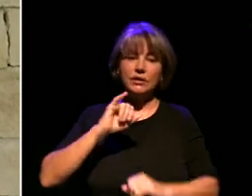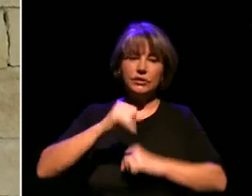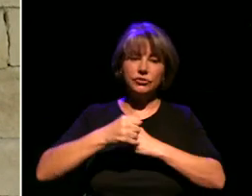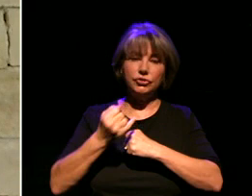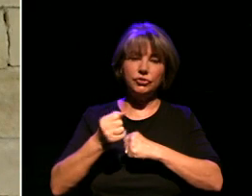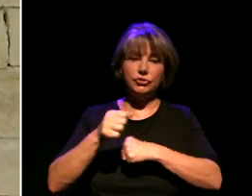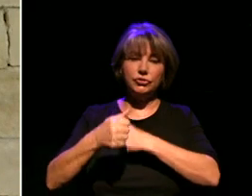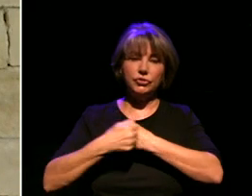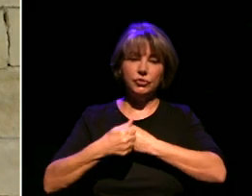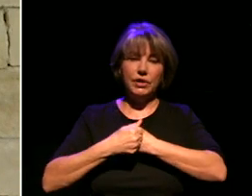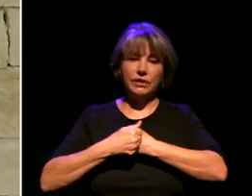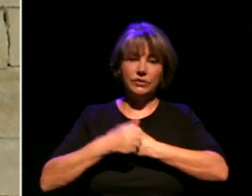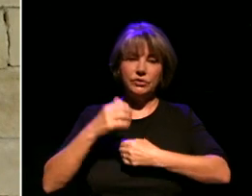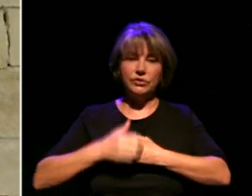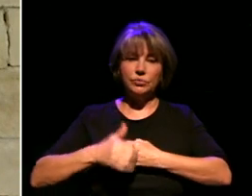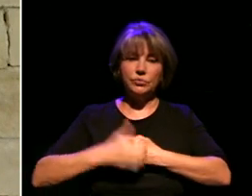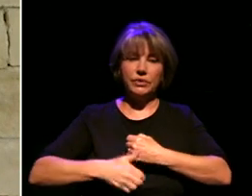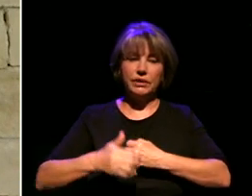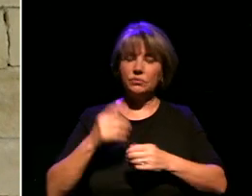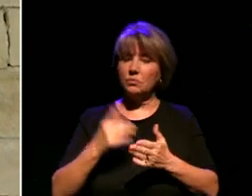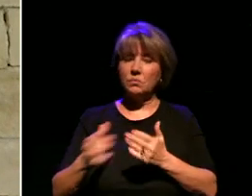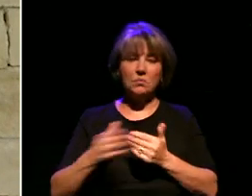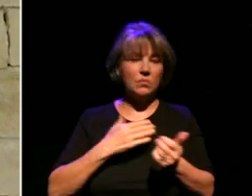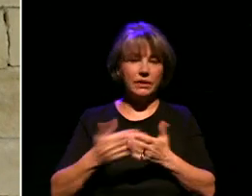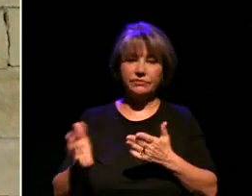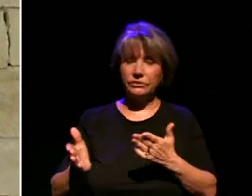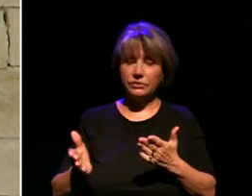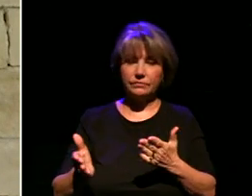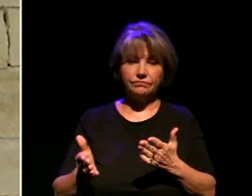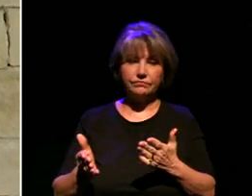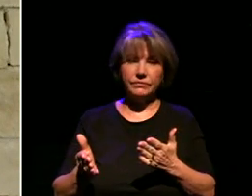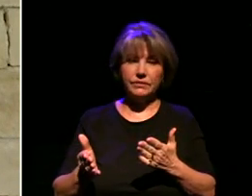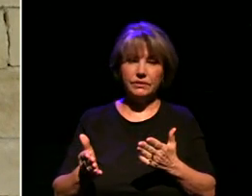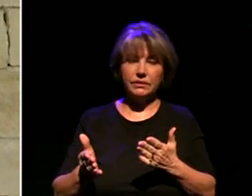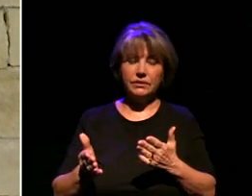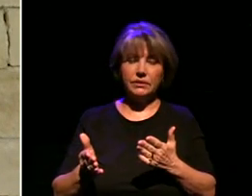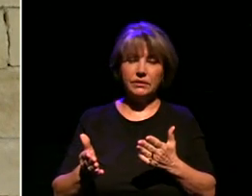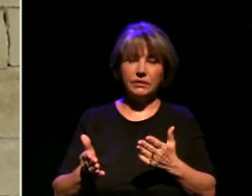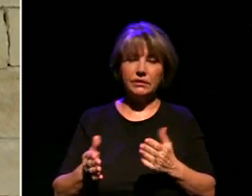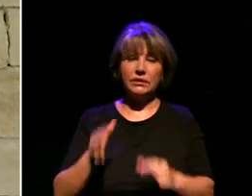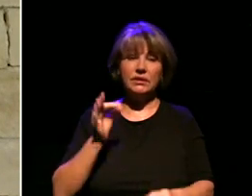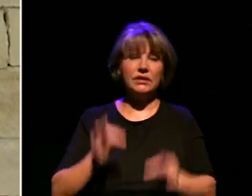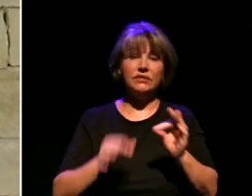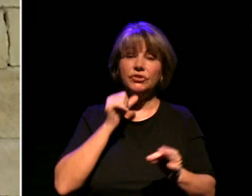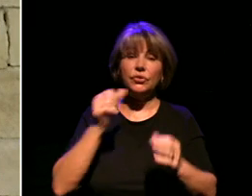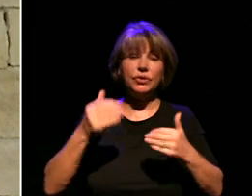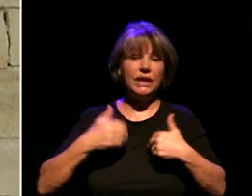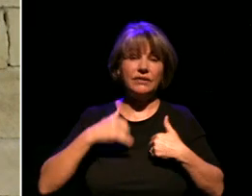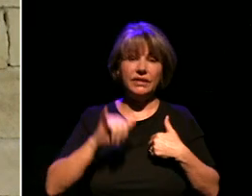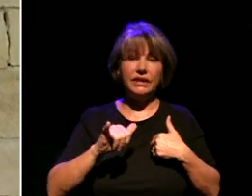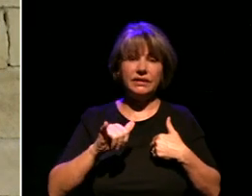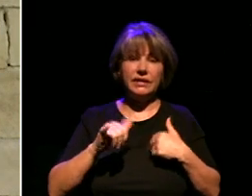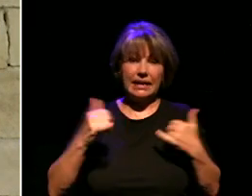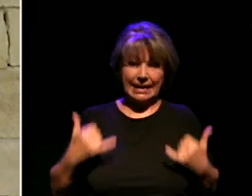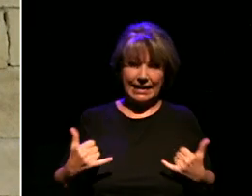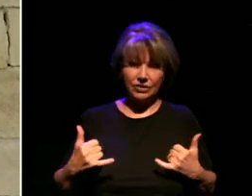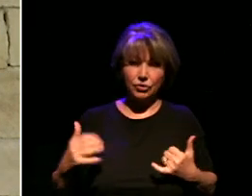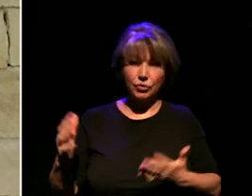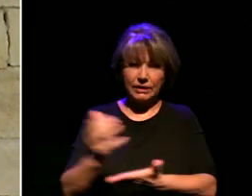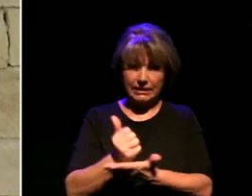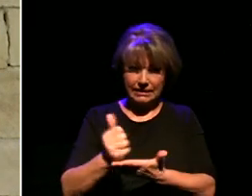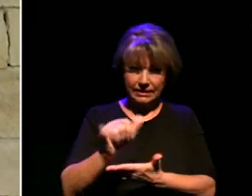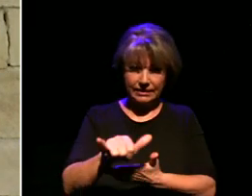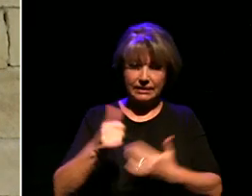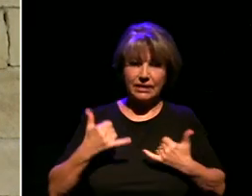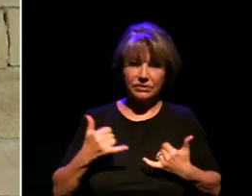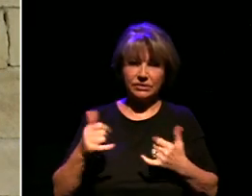crackers or bread or whatever you have at home. And if you don't have those and haven't collected those elements, you can do that now as we prepare to